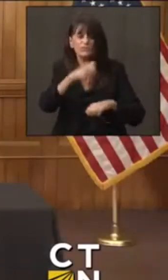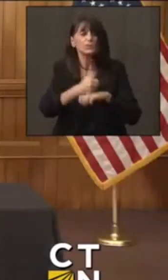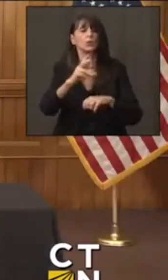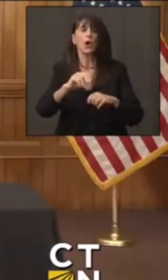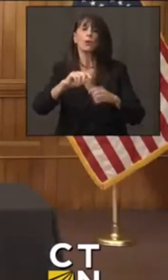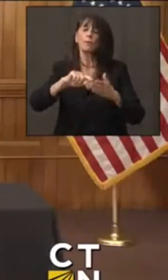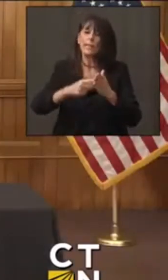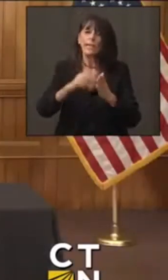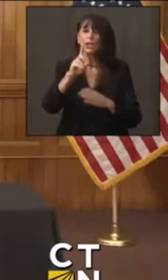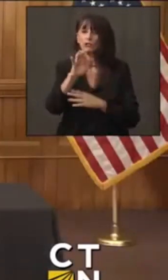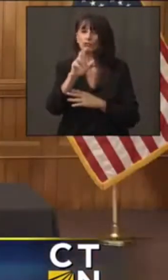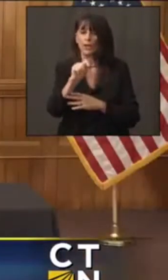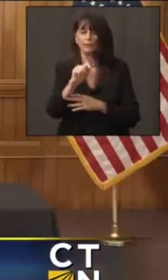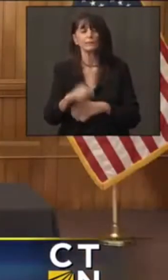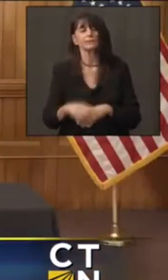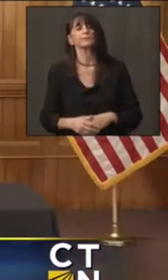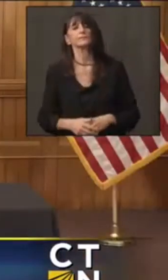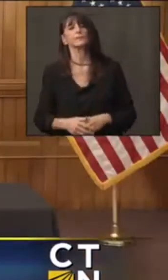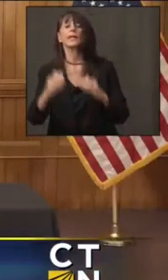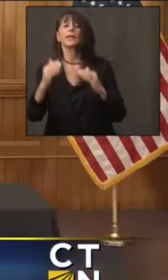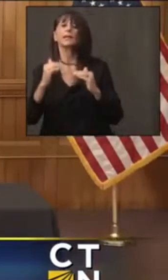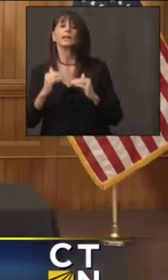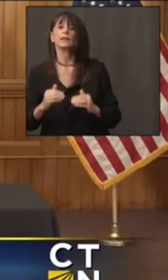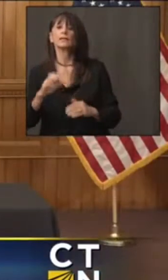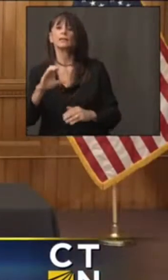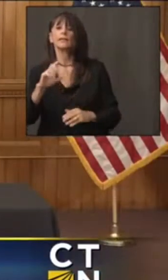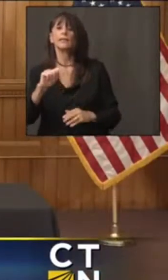CT News Junkie.